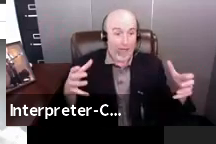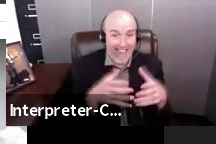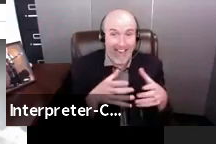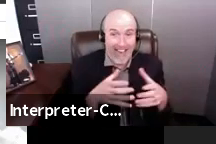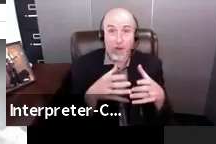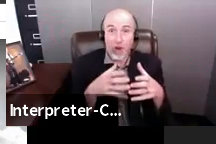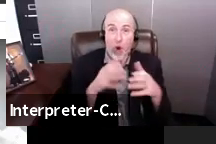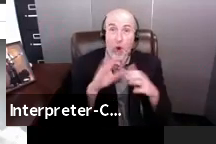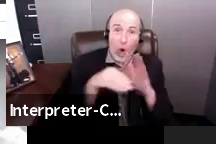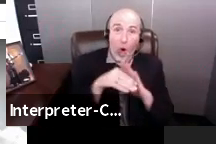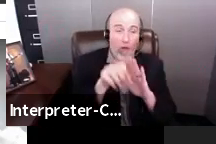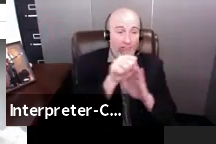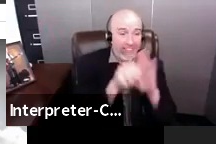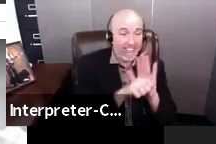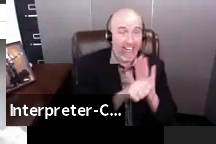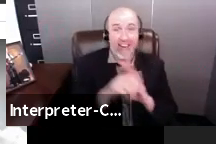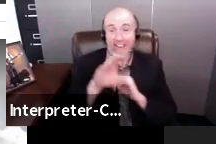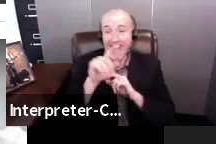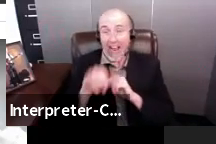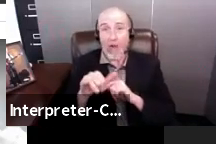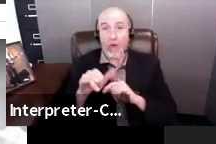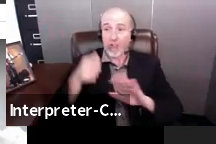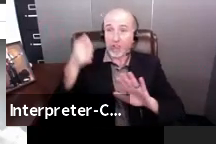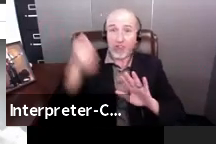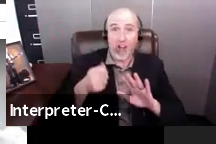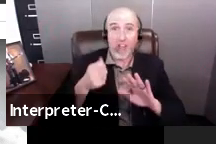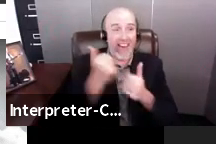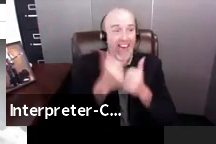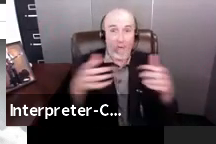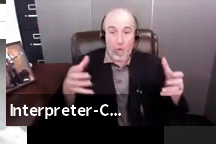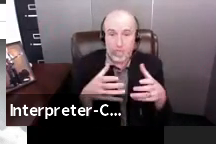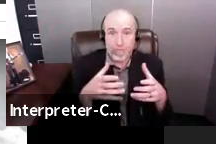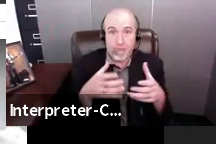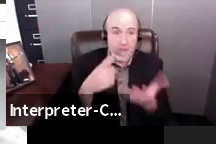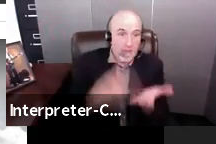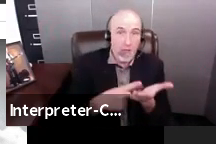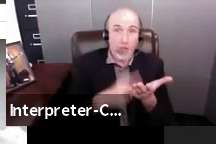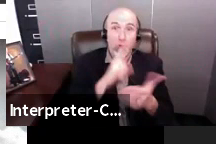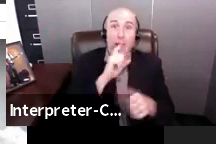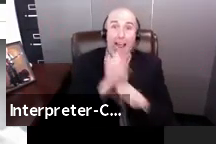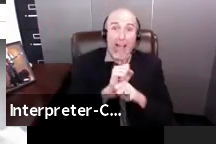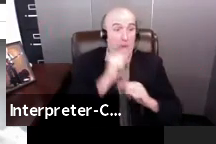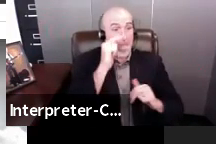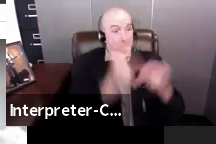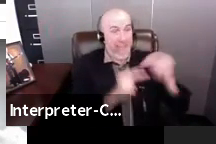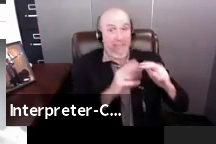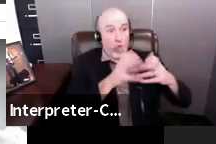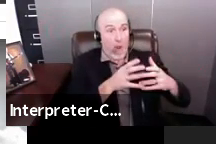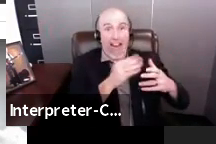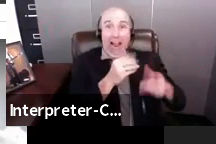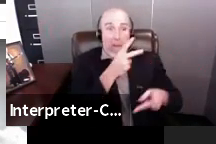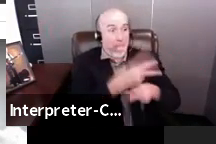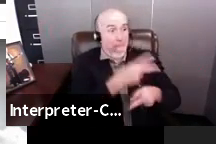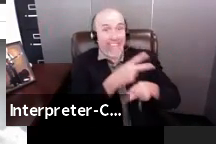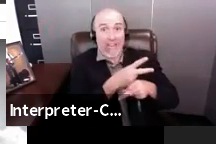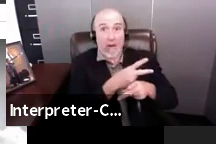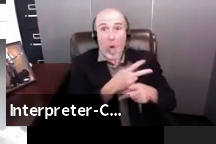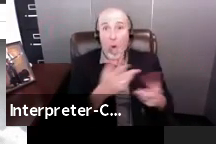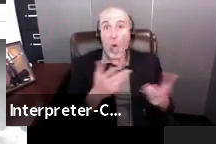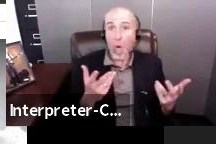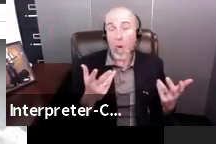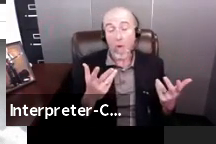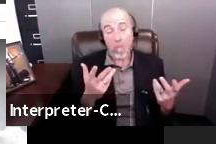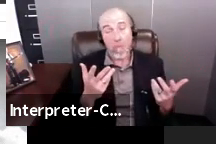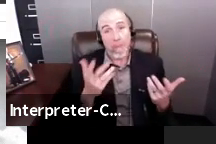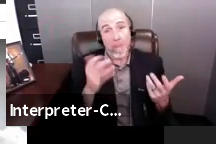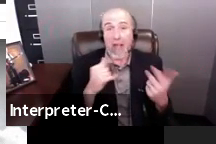the state, the county, the precinct, the judges, everybody together to actually build one of these things and maintain it,